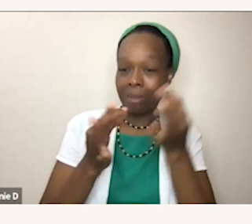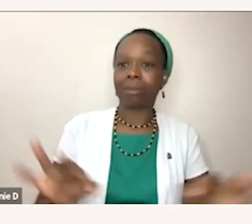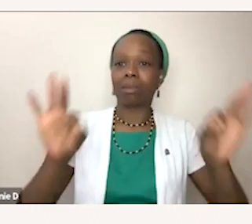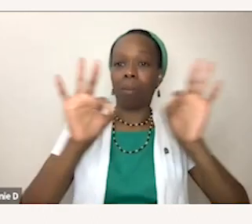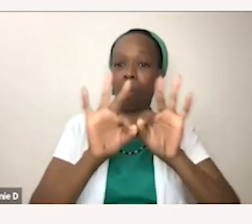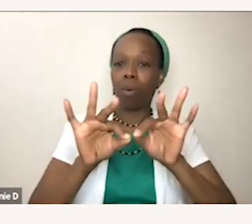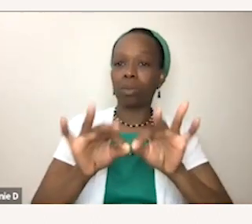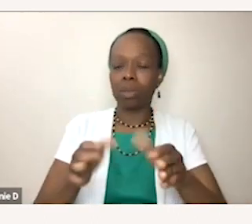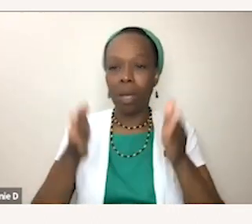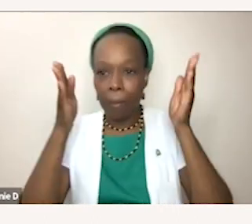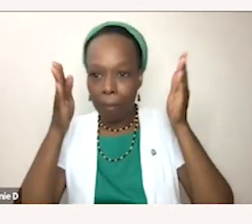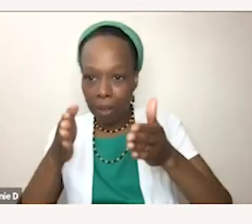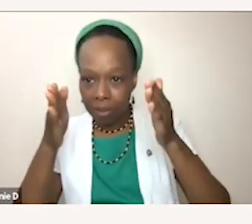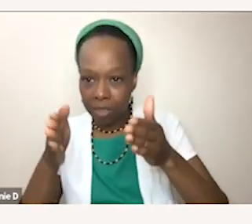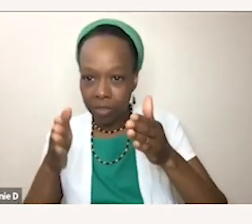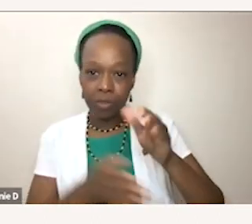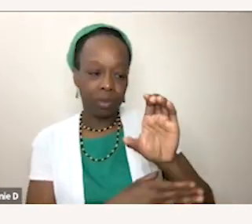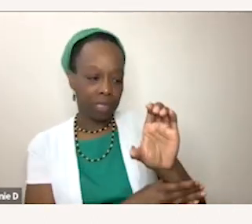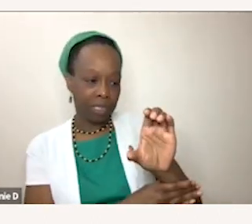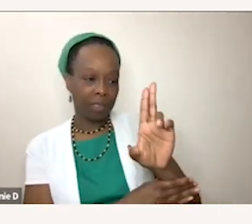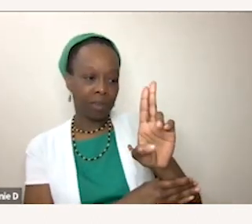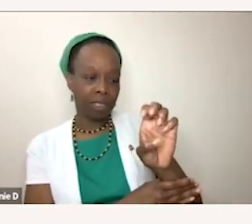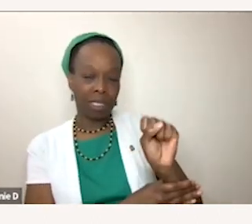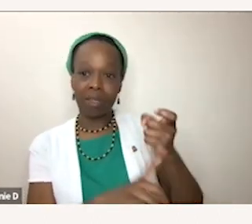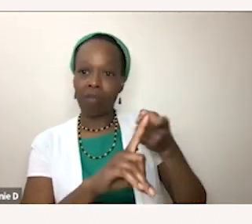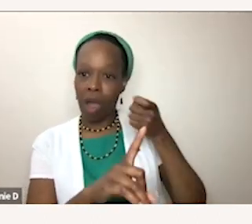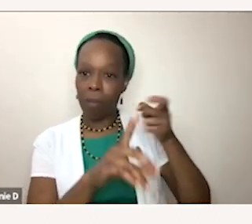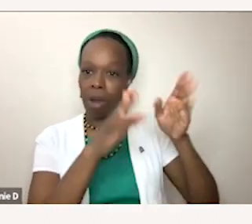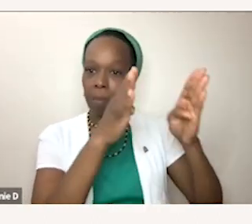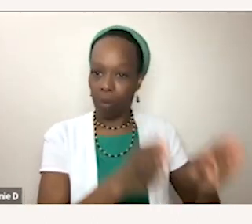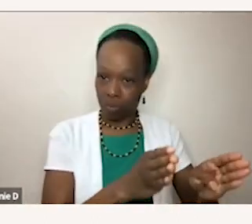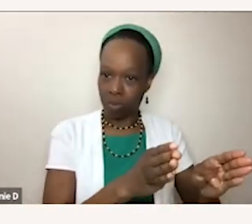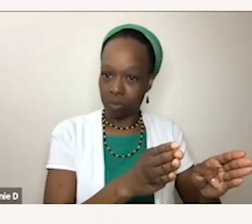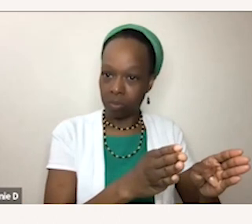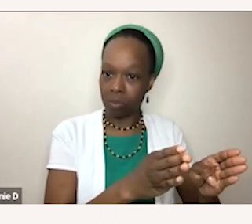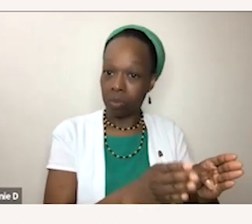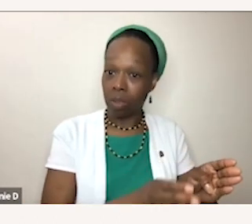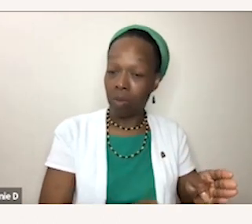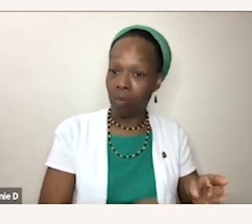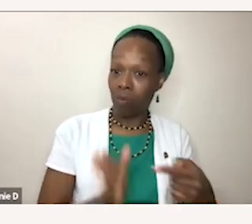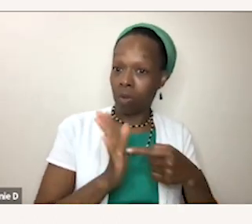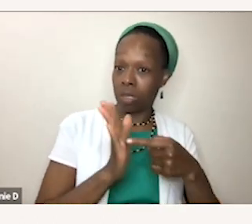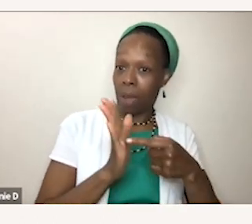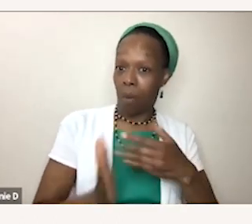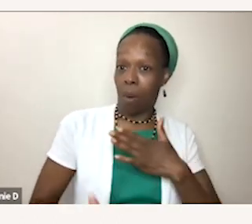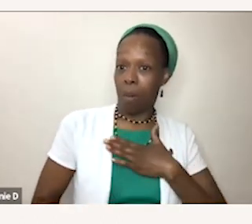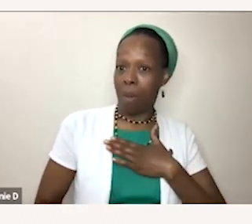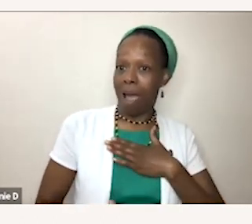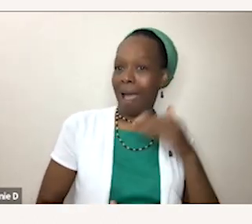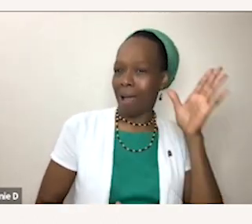the cues that a person is giving you. Like, you know, my parents used to